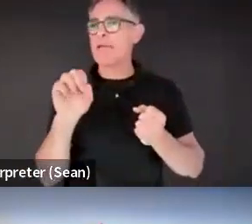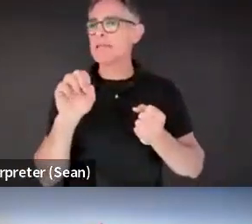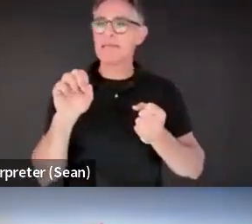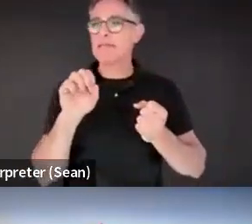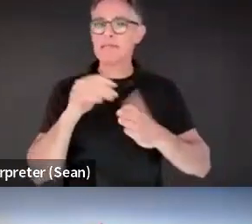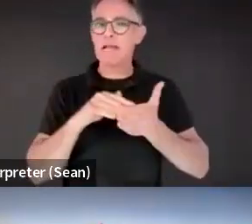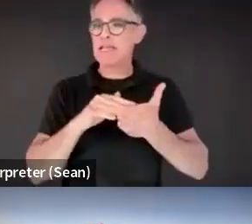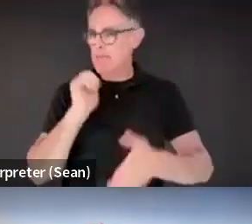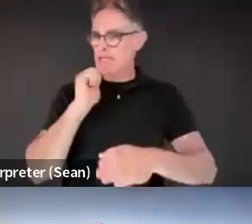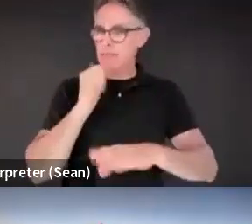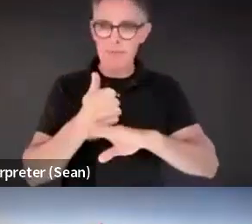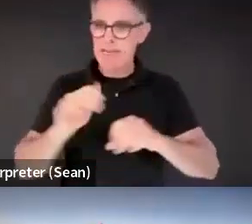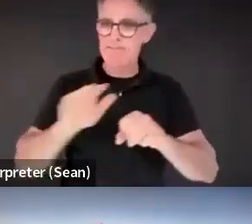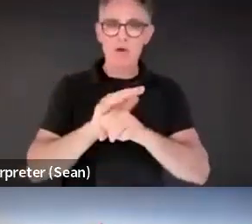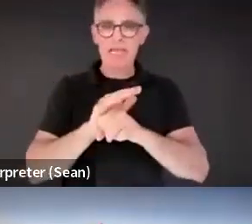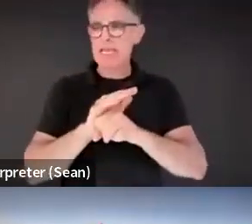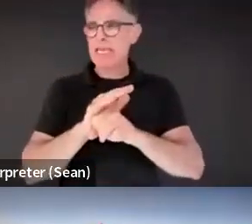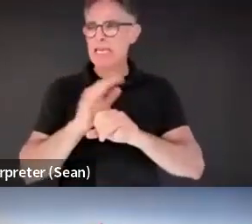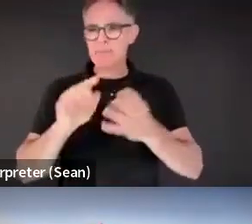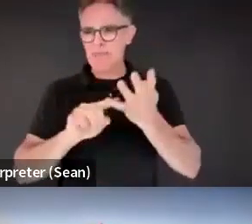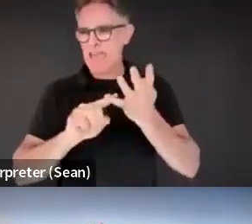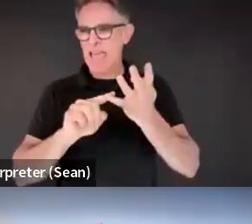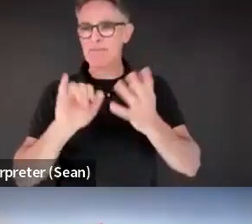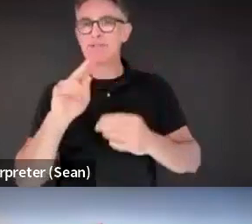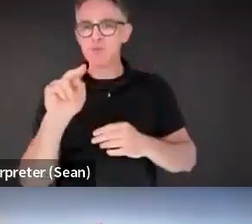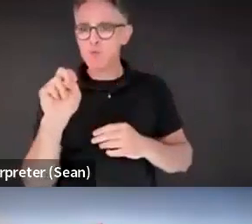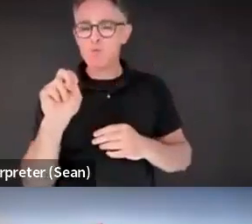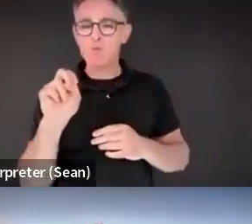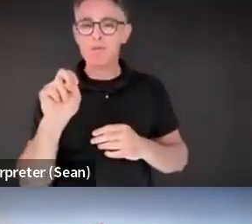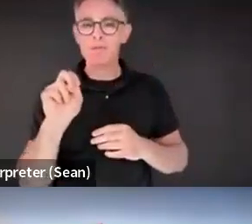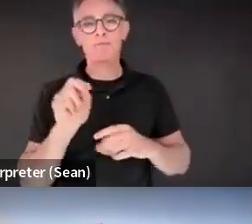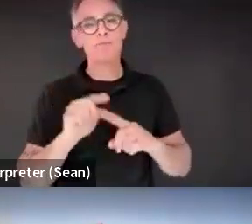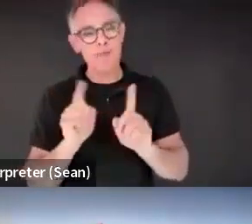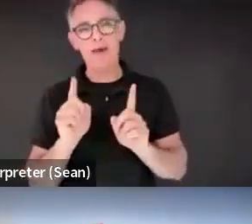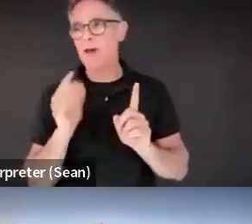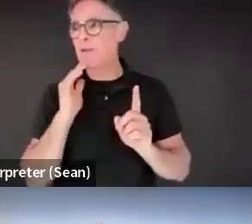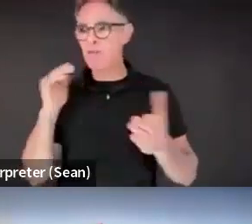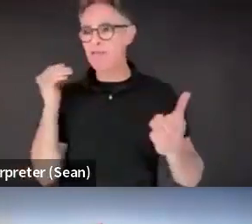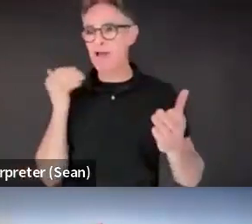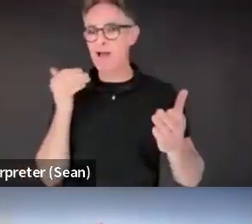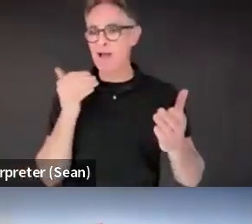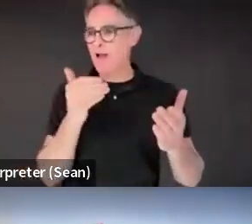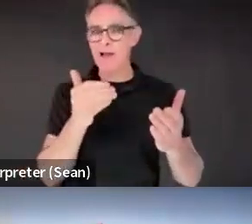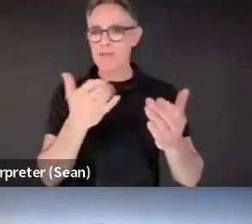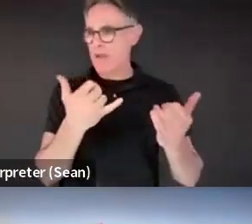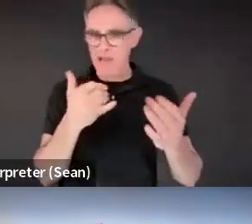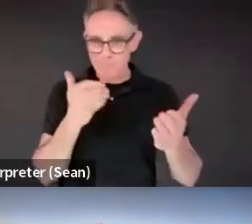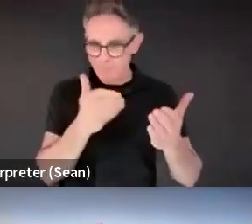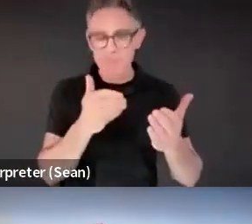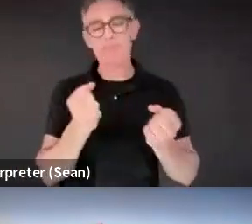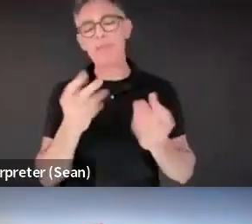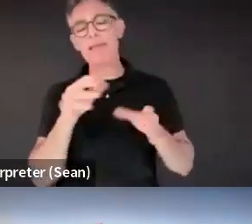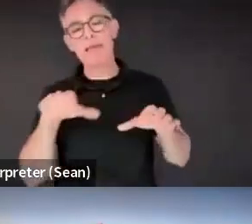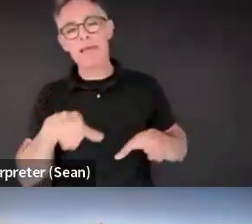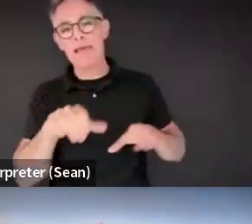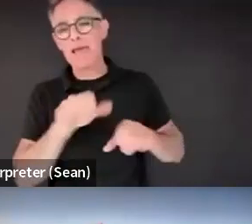implemented in the month of June, at the end of month of June. Though we do know that's getting closer and closer, and there's a lot of activities that we are going to have to do as a